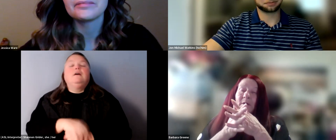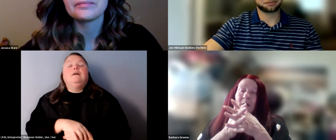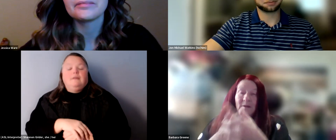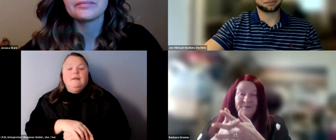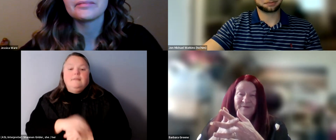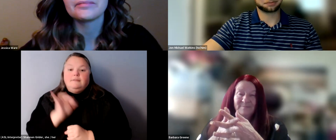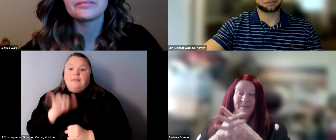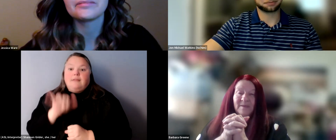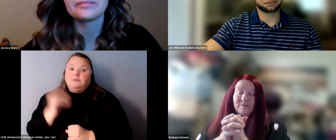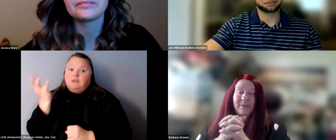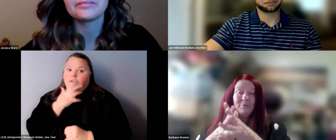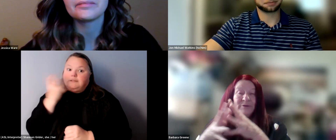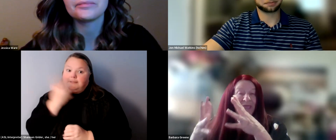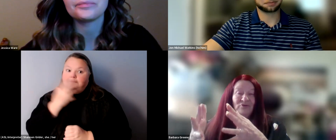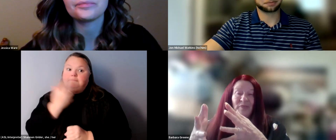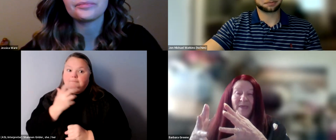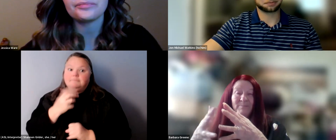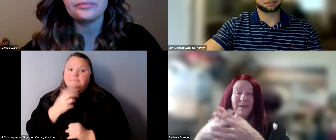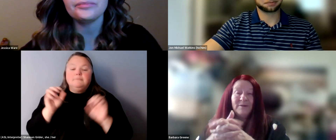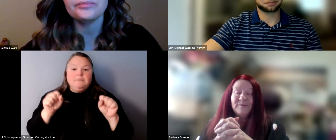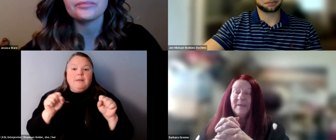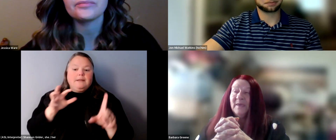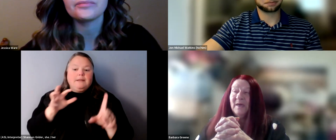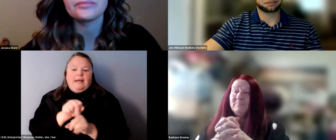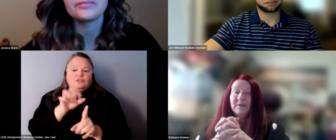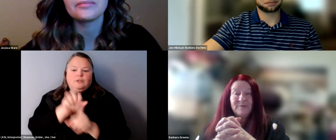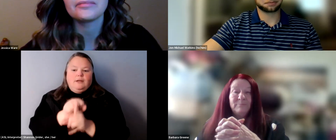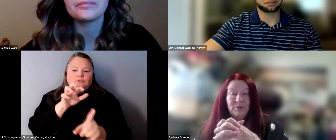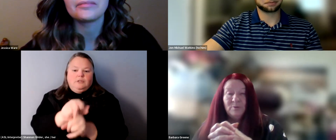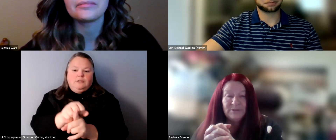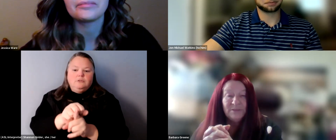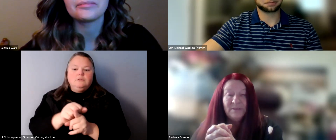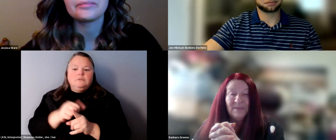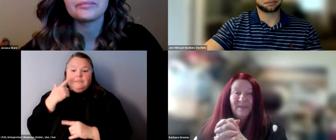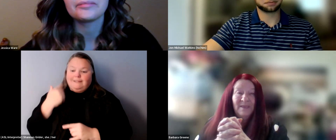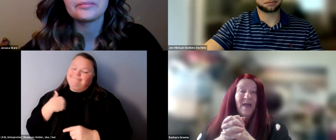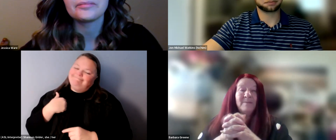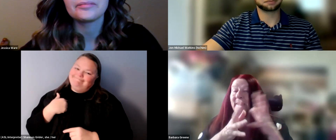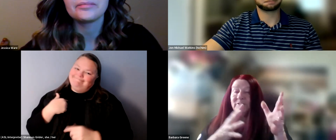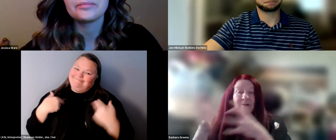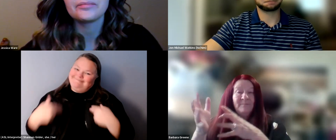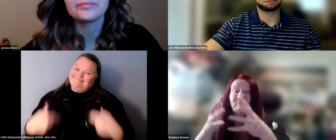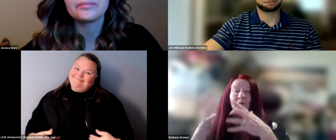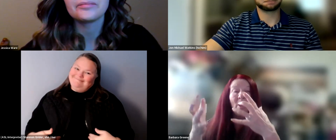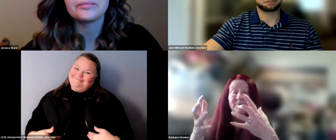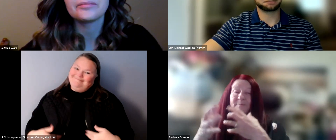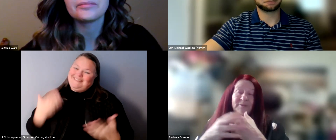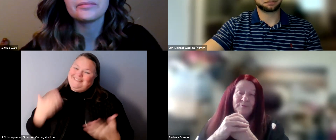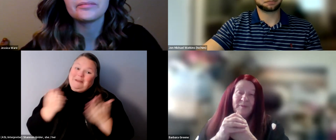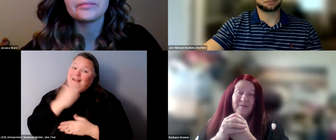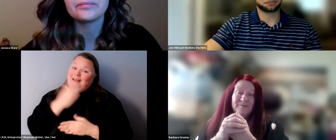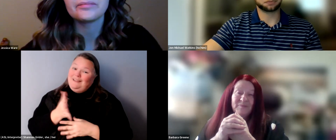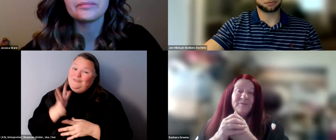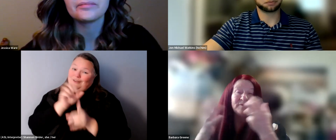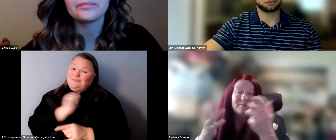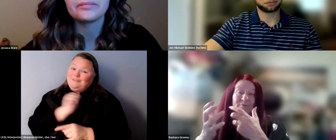was awesome to be able to catch that, because I'm human, I might not have ever caught some of